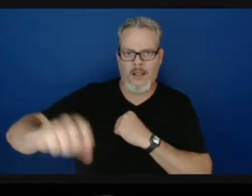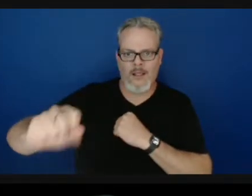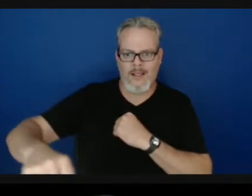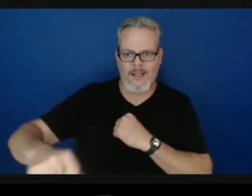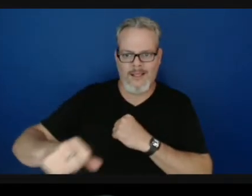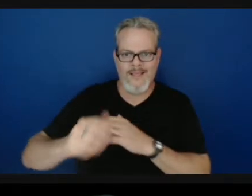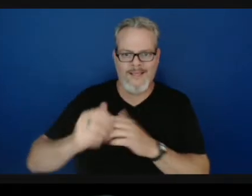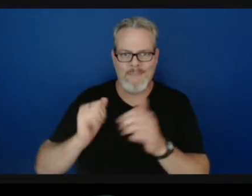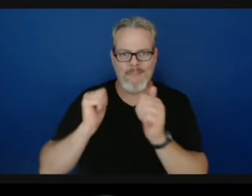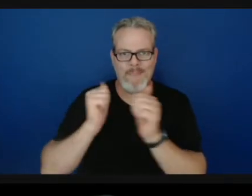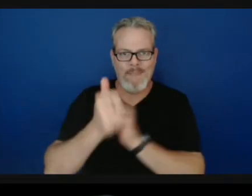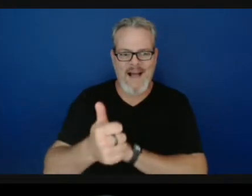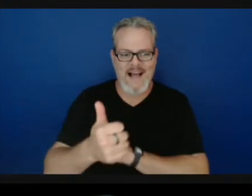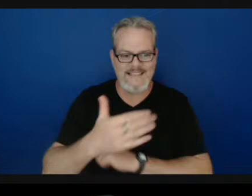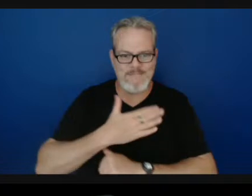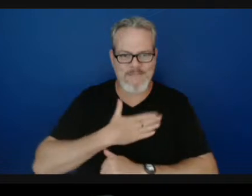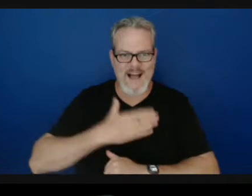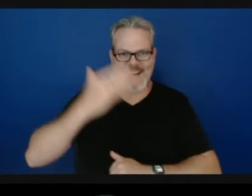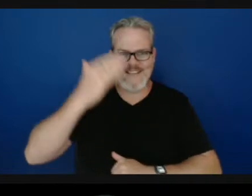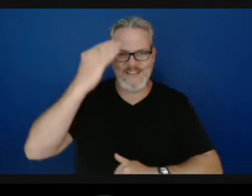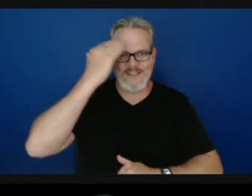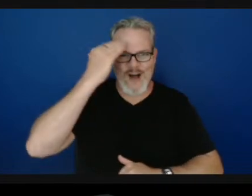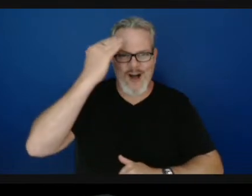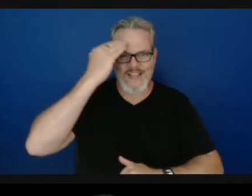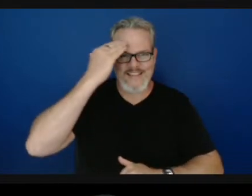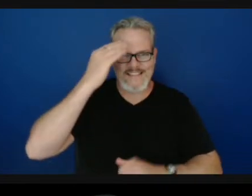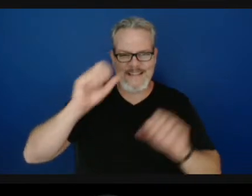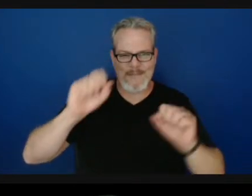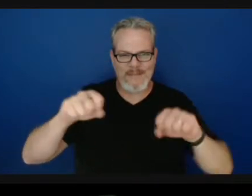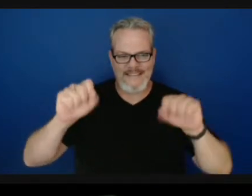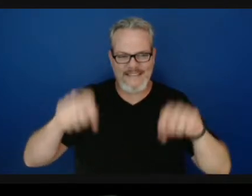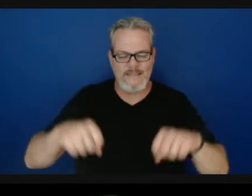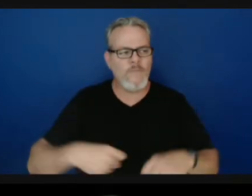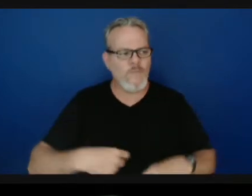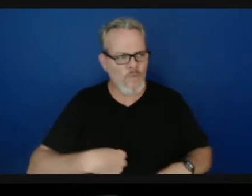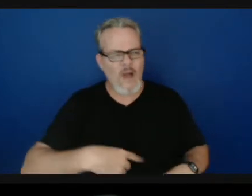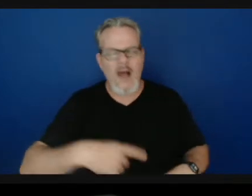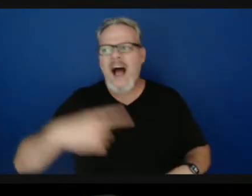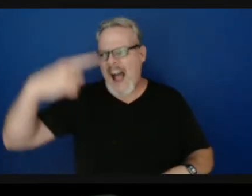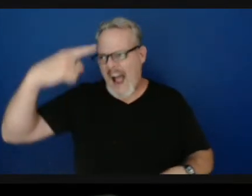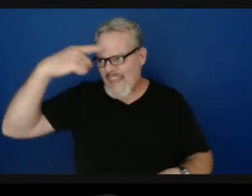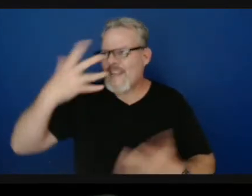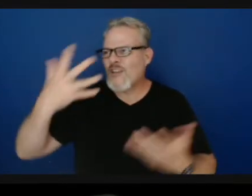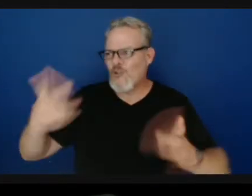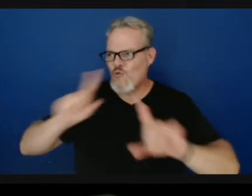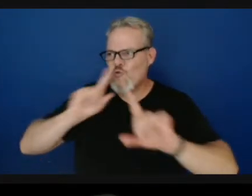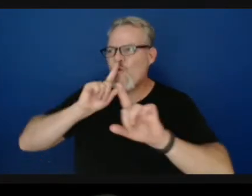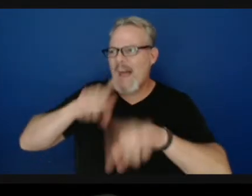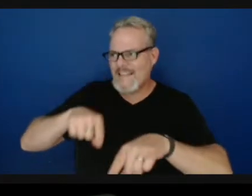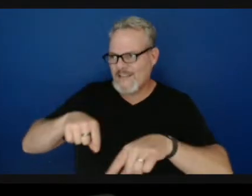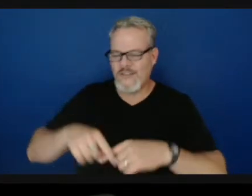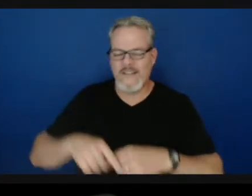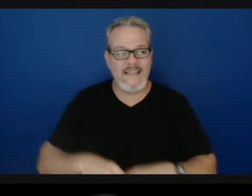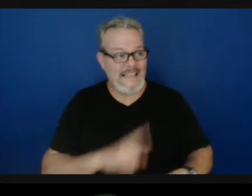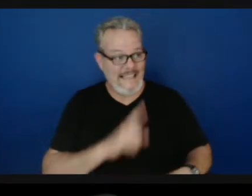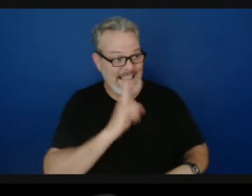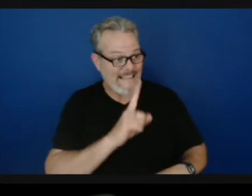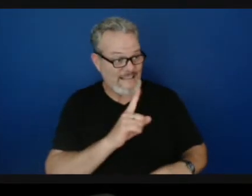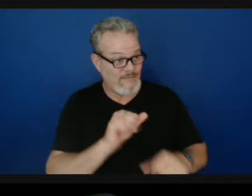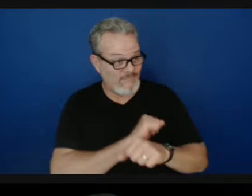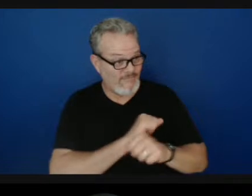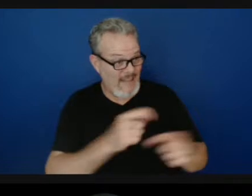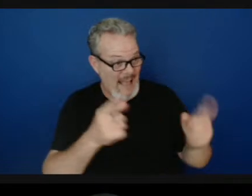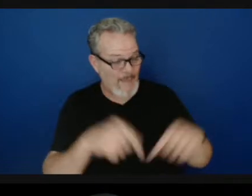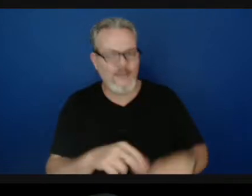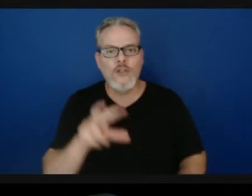my knowledge bank here, so I'll leave it at that. I think you answered the question though. Is it imminent? No, not there. No,